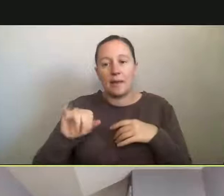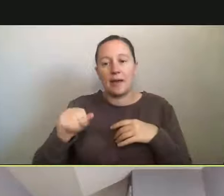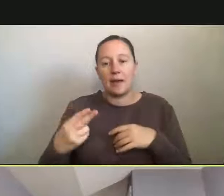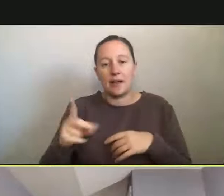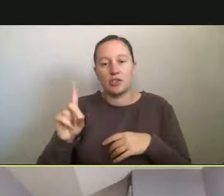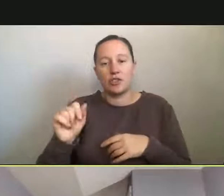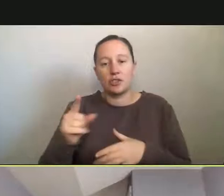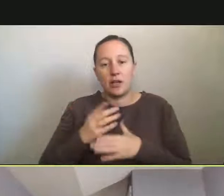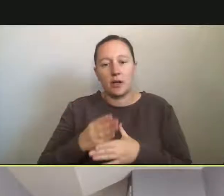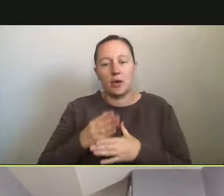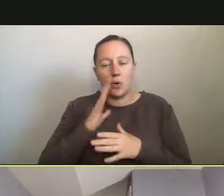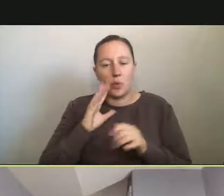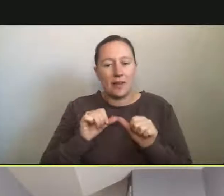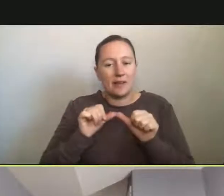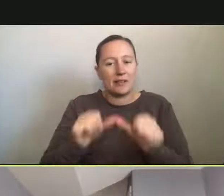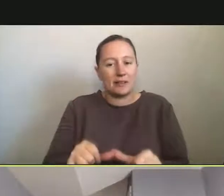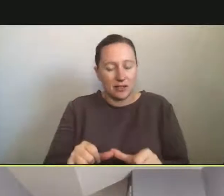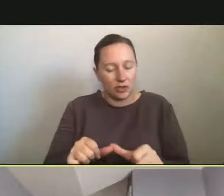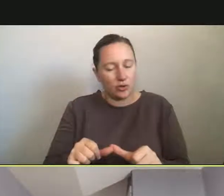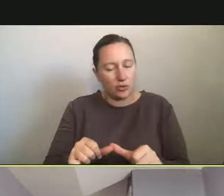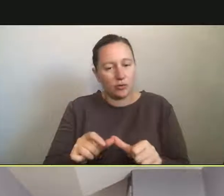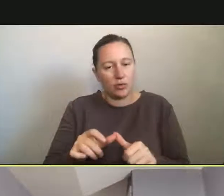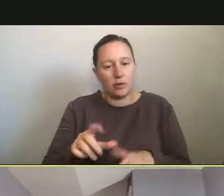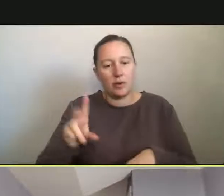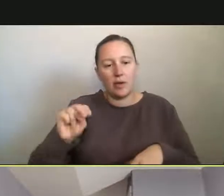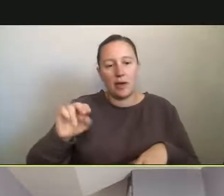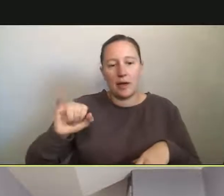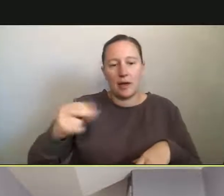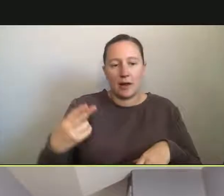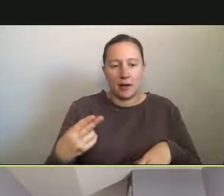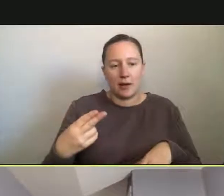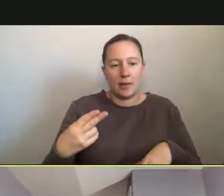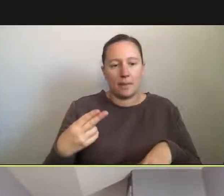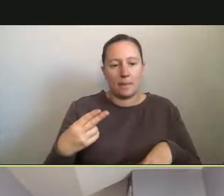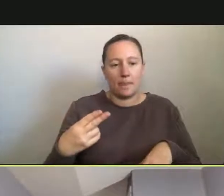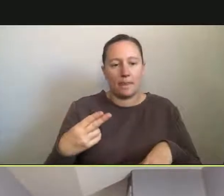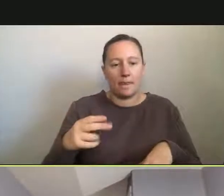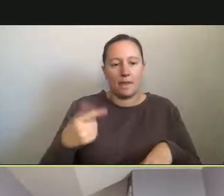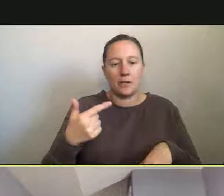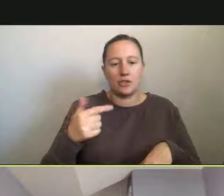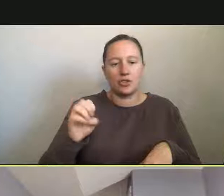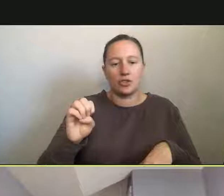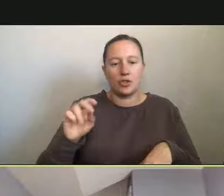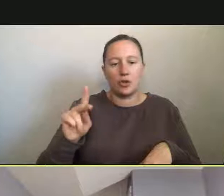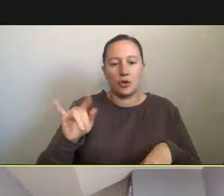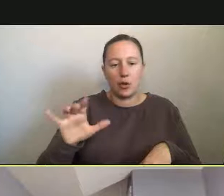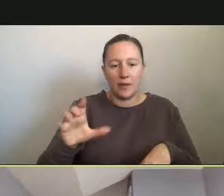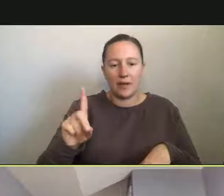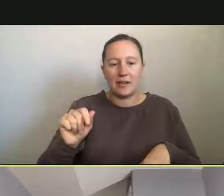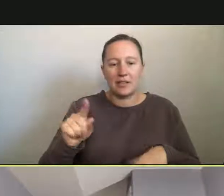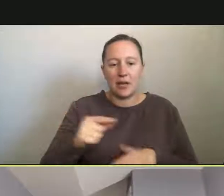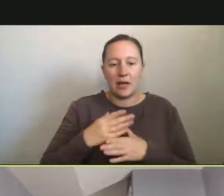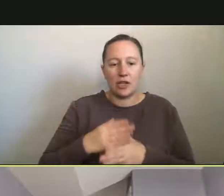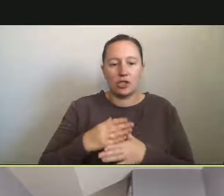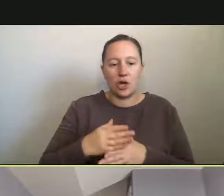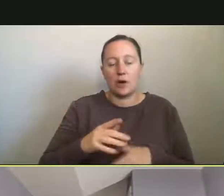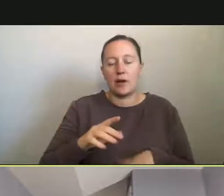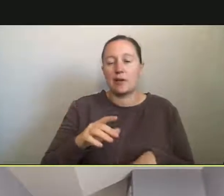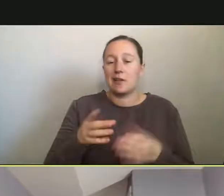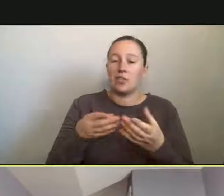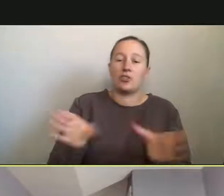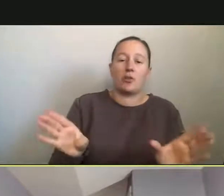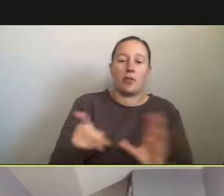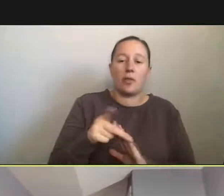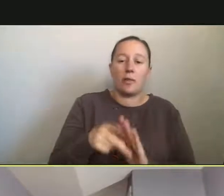will actually continue to apply as well, such as the NIH genomic data sharing policy. And in general,